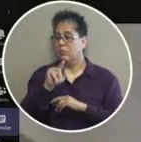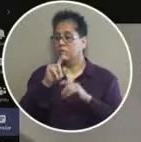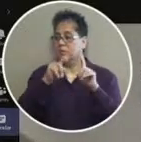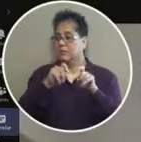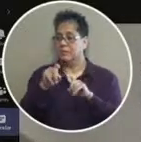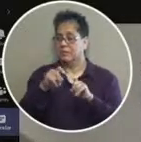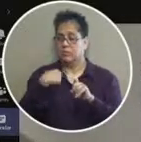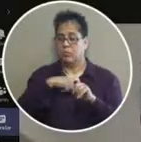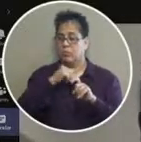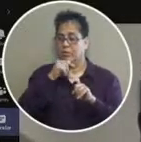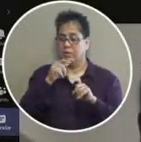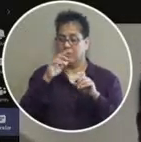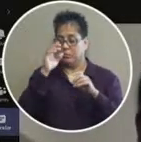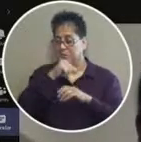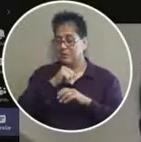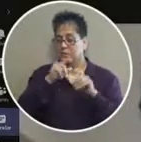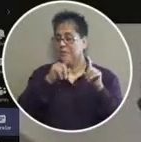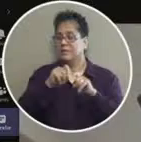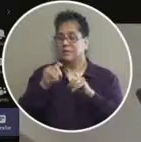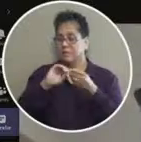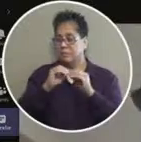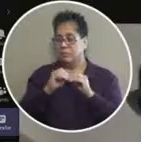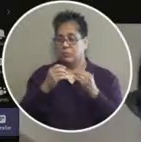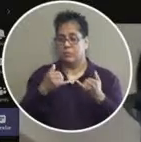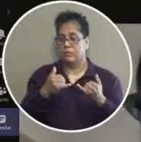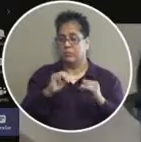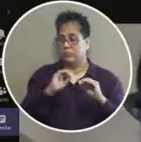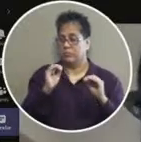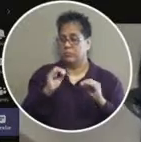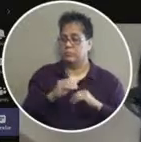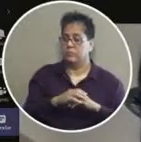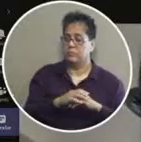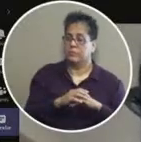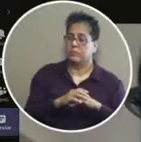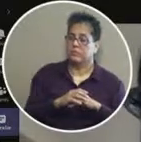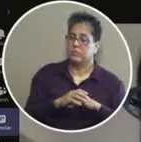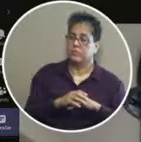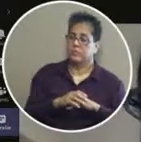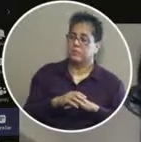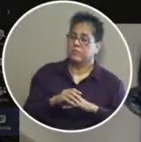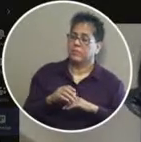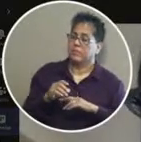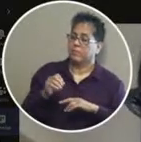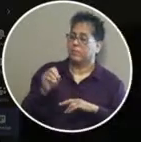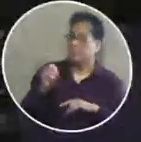testing. We're not mixing those testing numbers at this time locally. Okay.